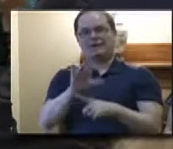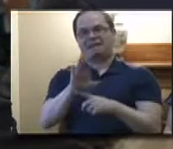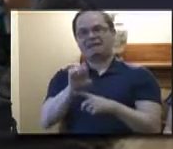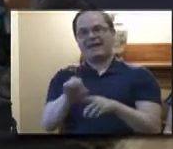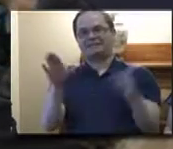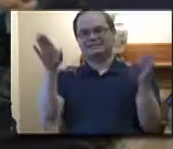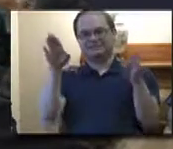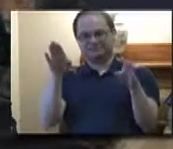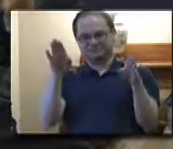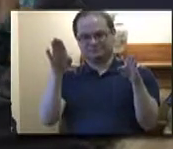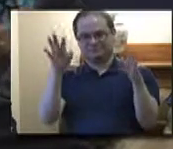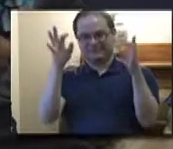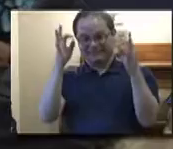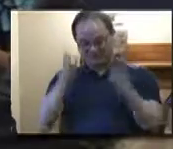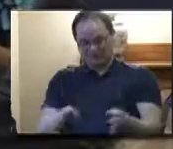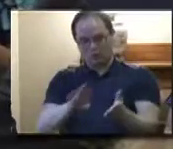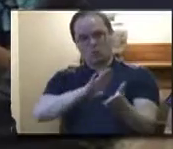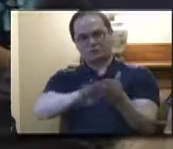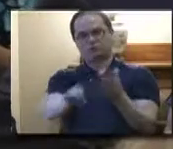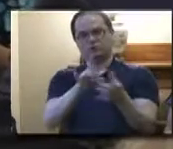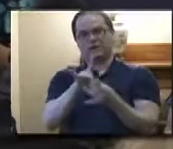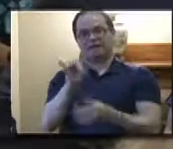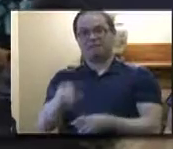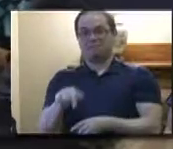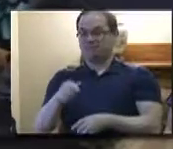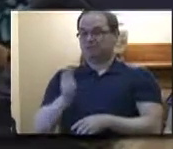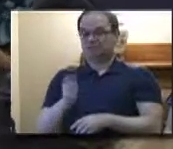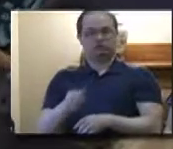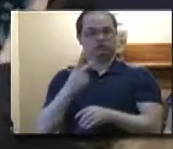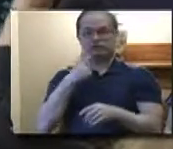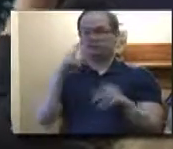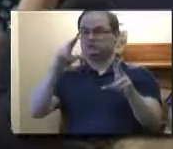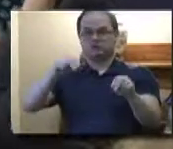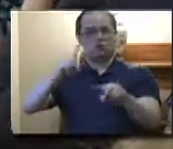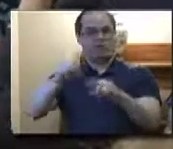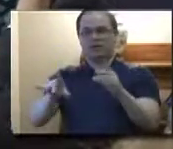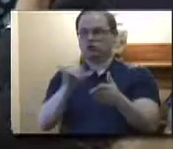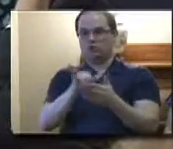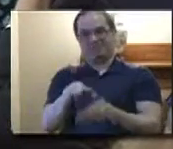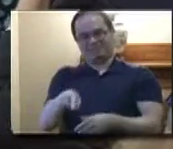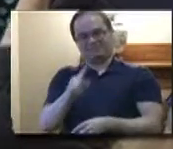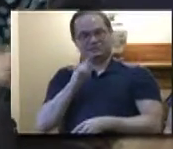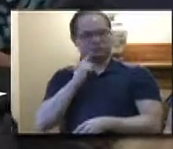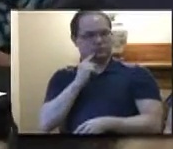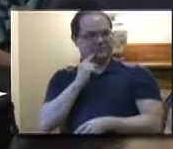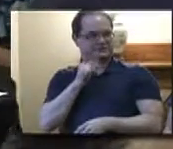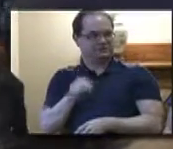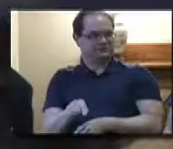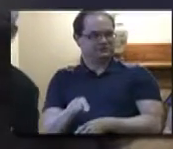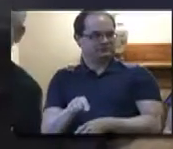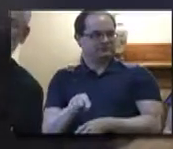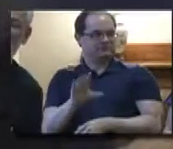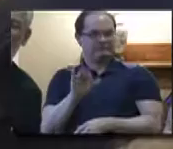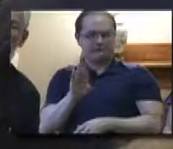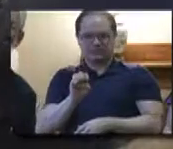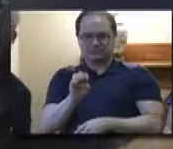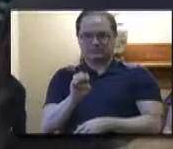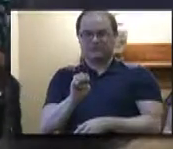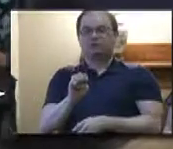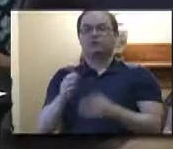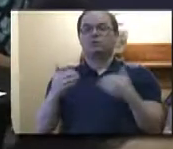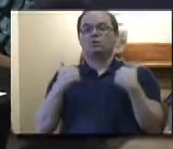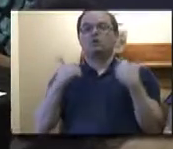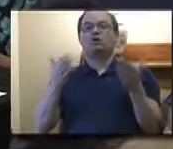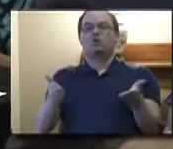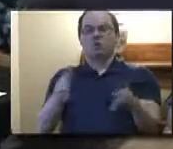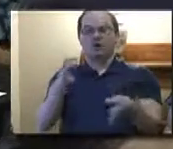or dismissed on that. But this judge says, no, I'm not going there. This is a serious, you know, case. We're going to go